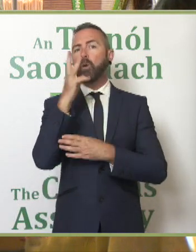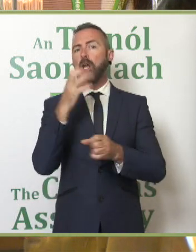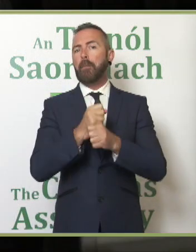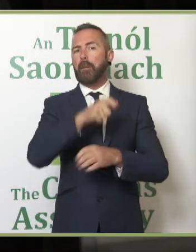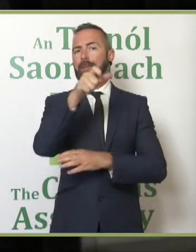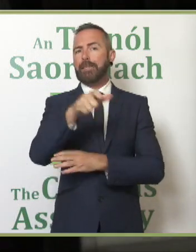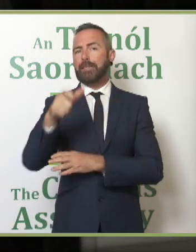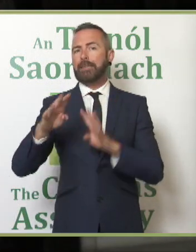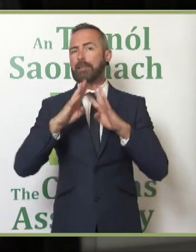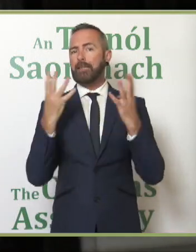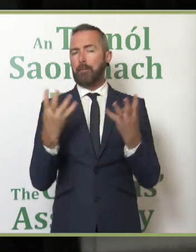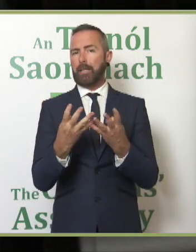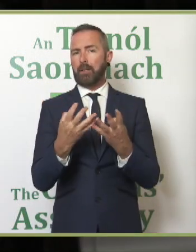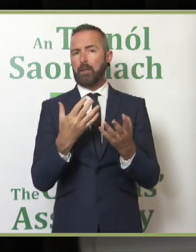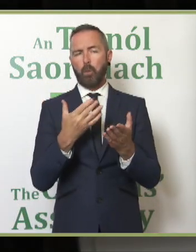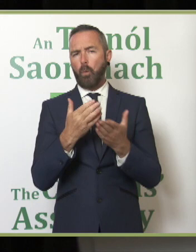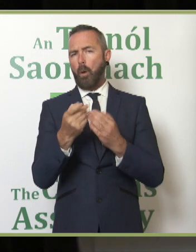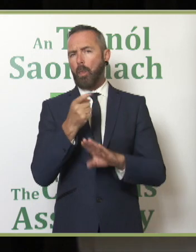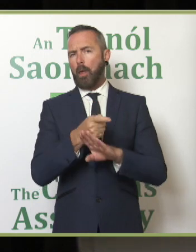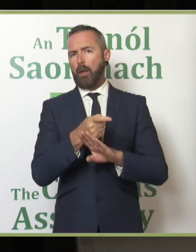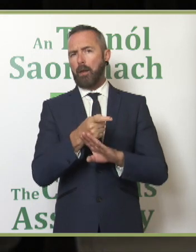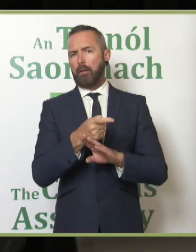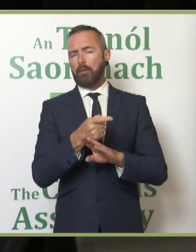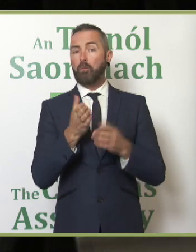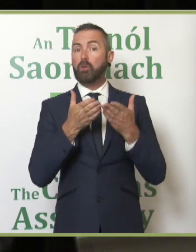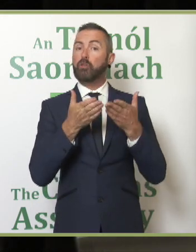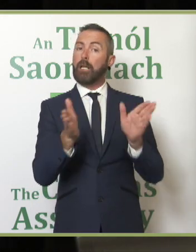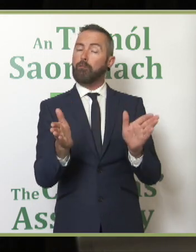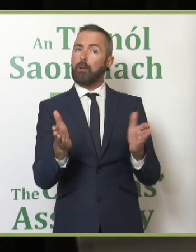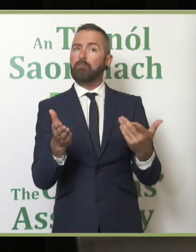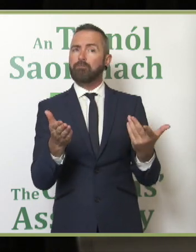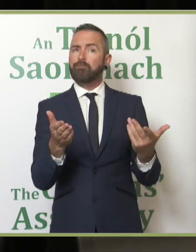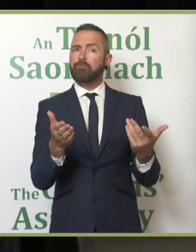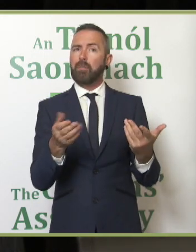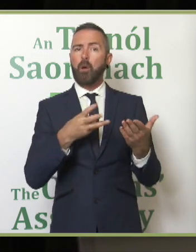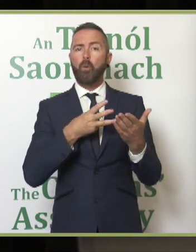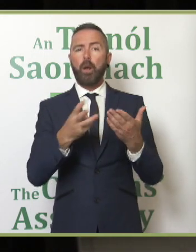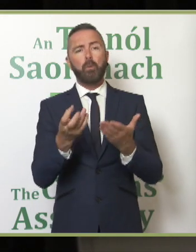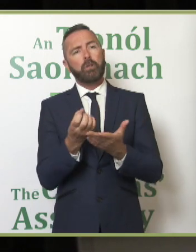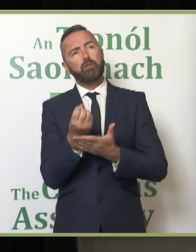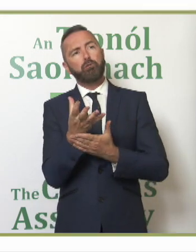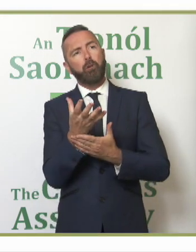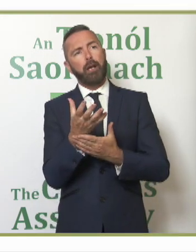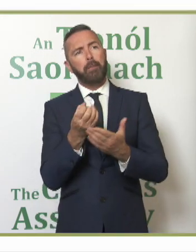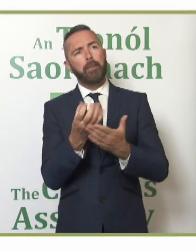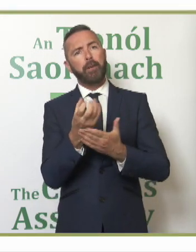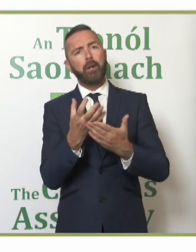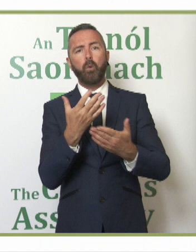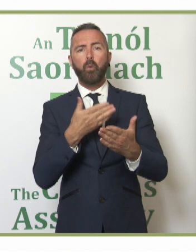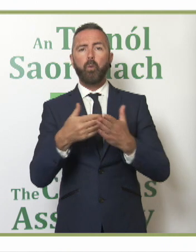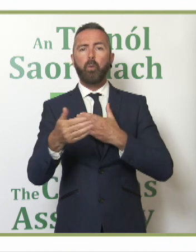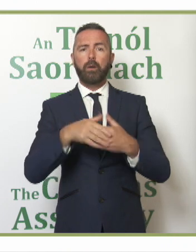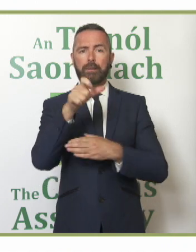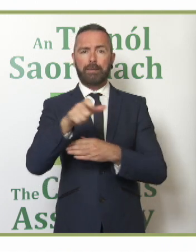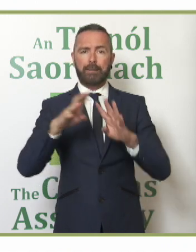are in very general terms. And when we're describing what citizens' assemblies are, I